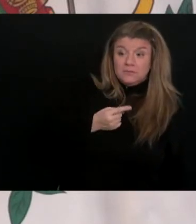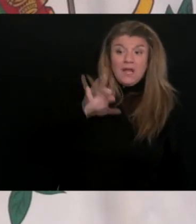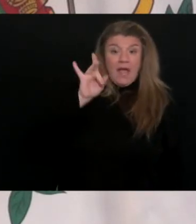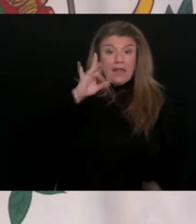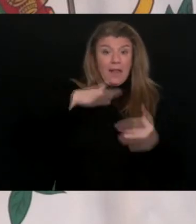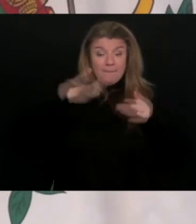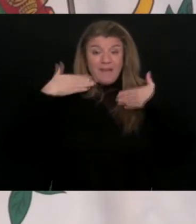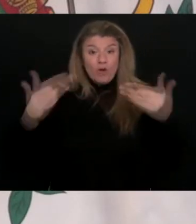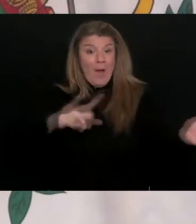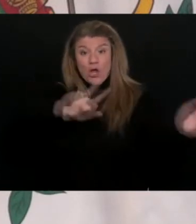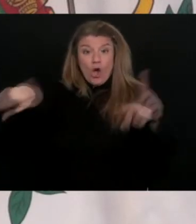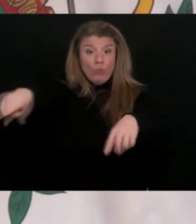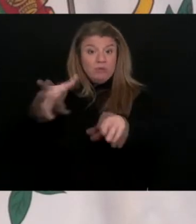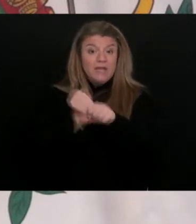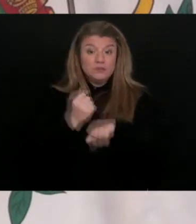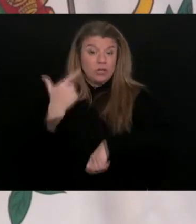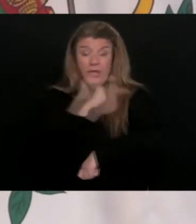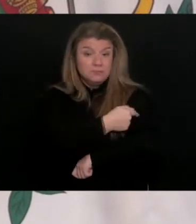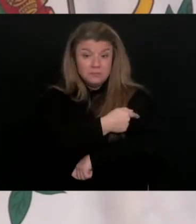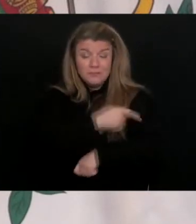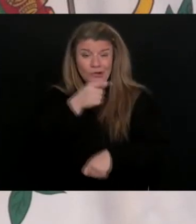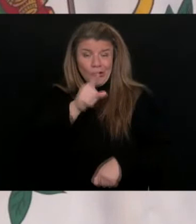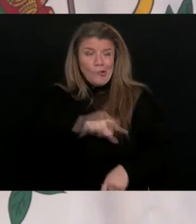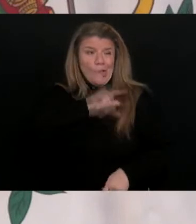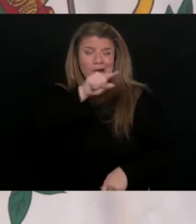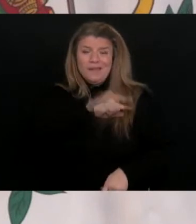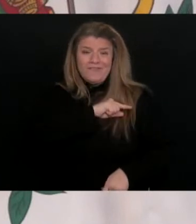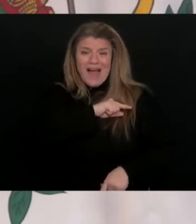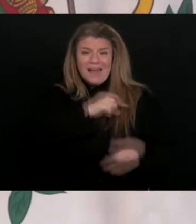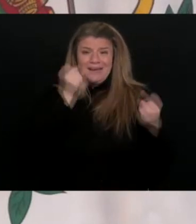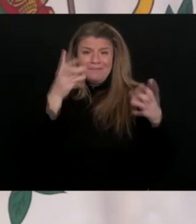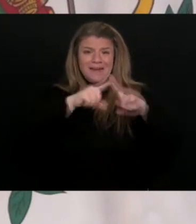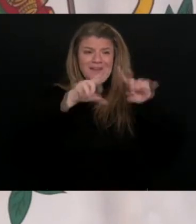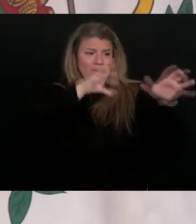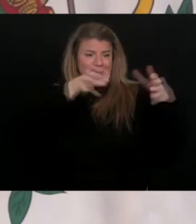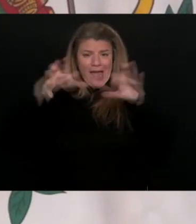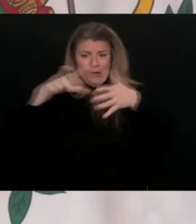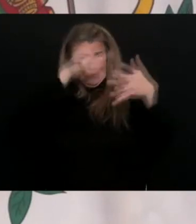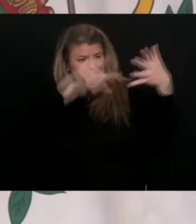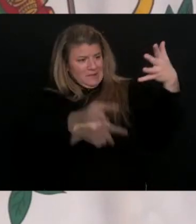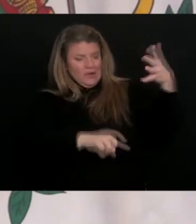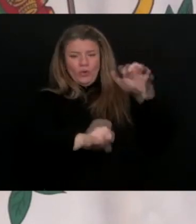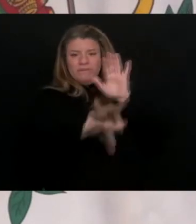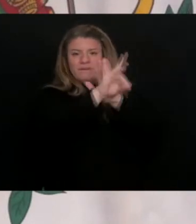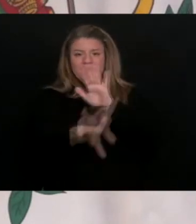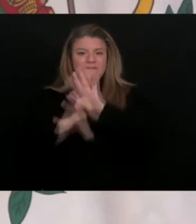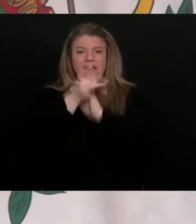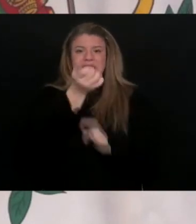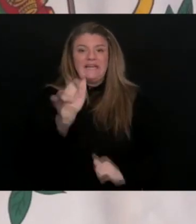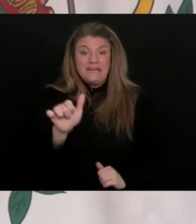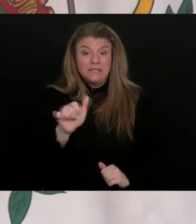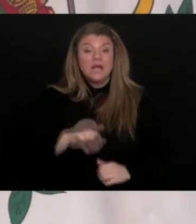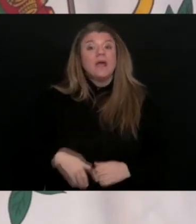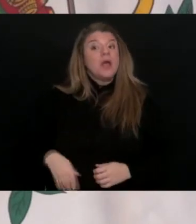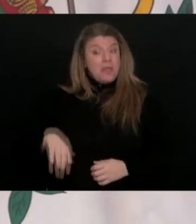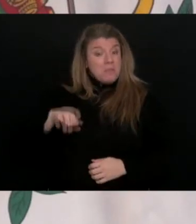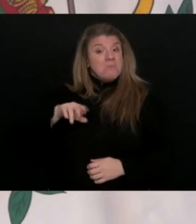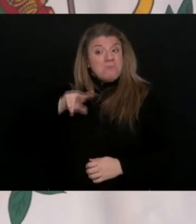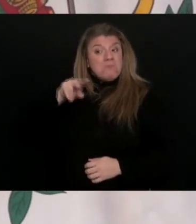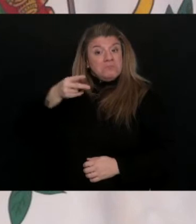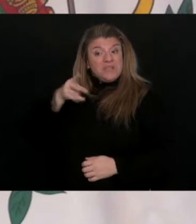go get your booster shot. You can qualify in one of these categories to get your booster shot. And then the FDA came out and said,